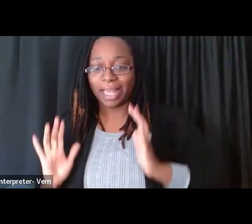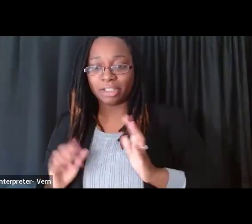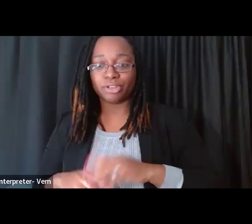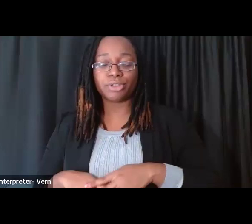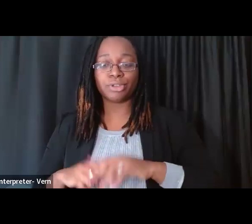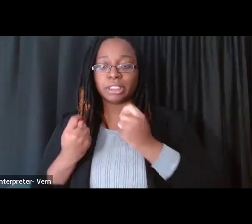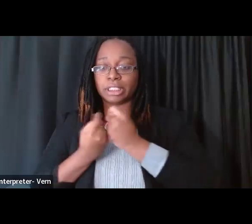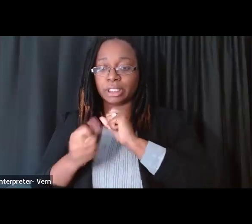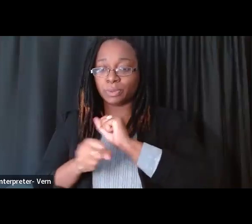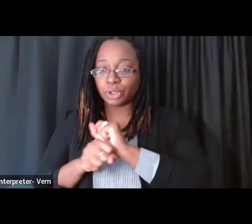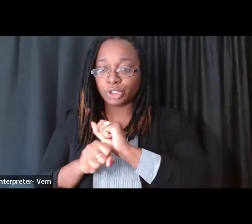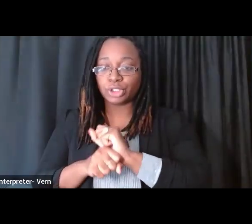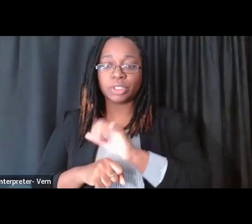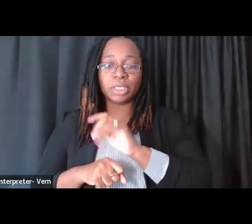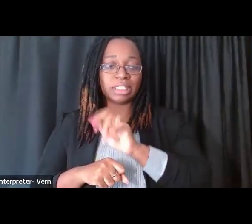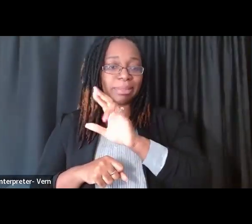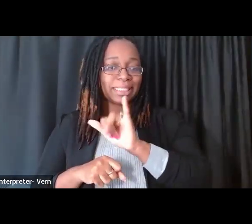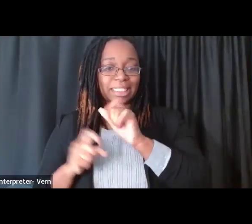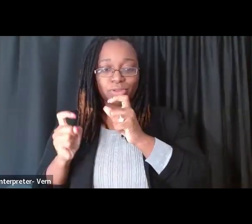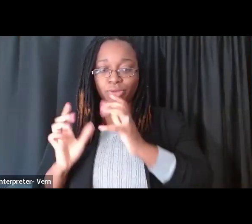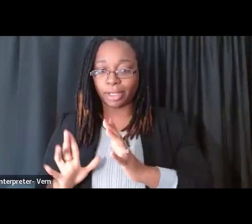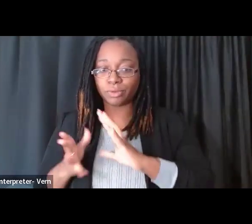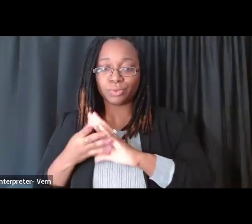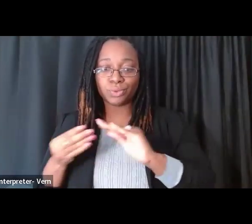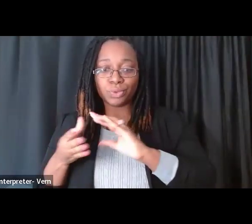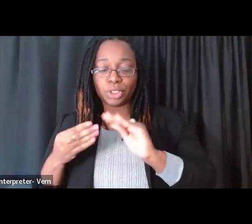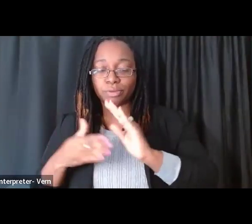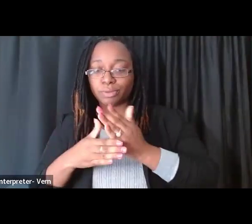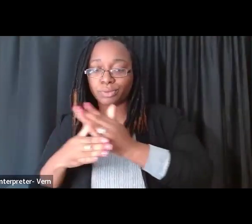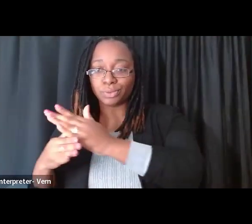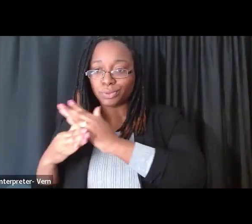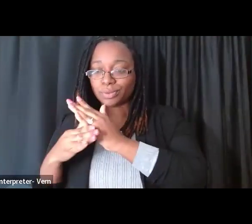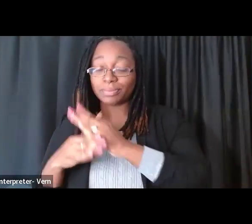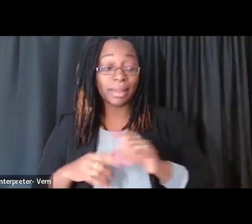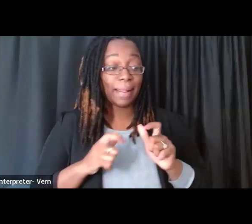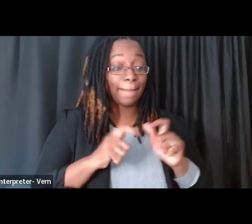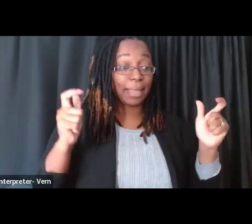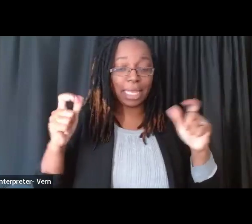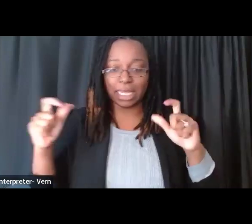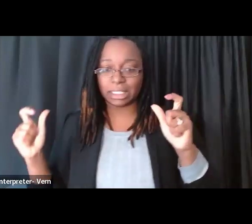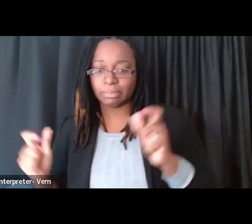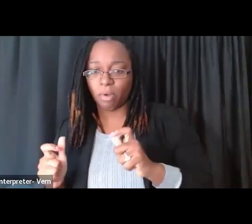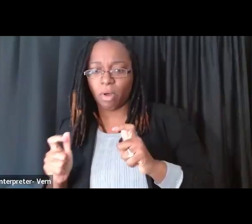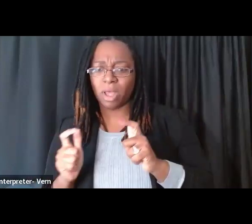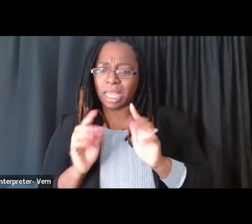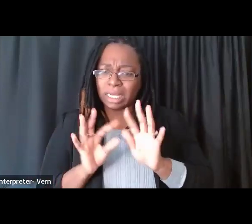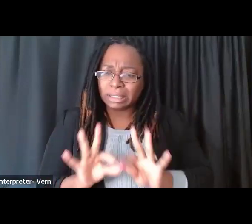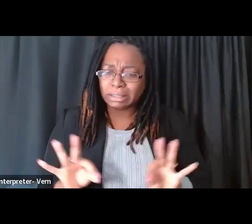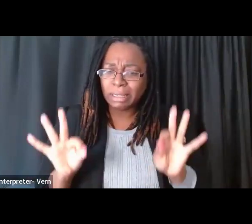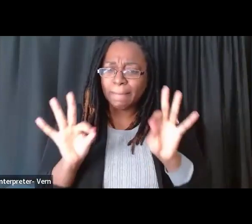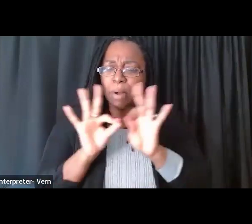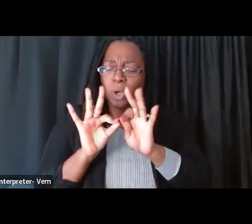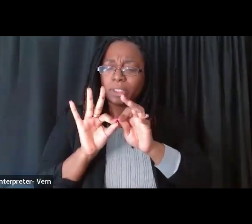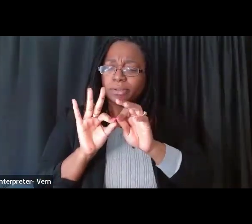intimacy director on the storytelling of the scene. Being big and small is a brilliant tenet of leadership. However, I think the